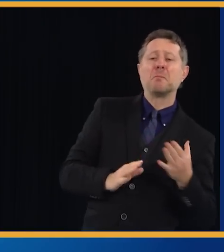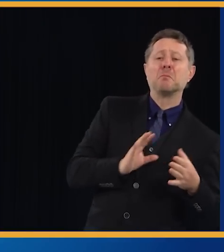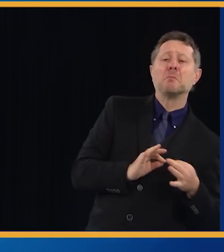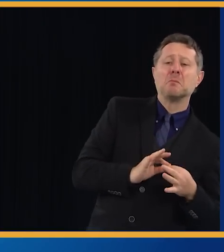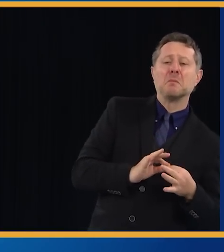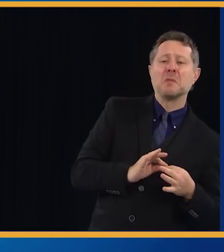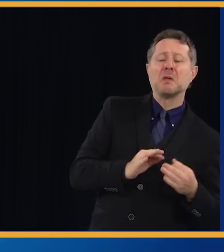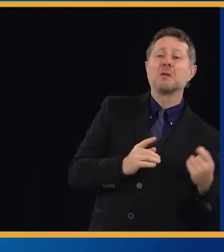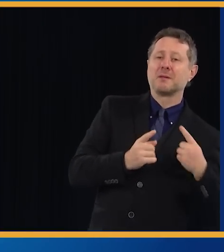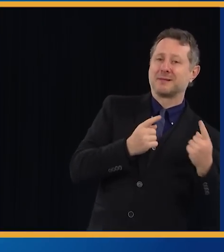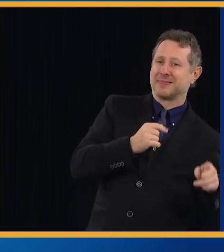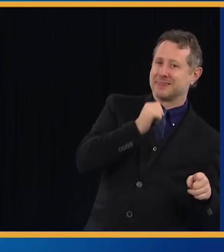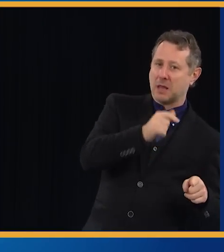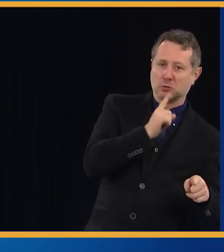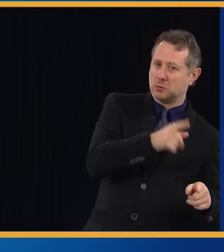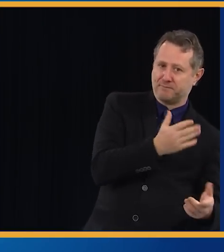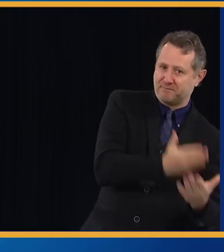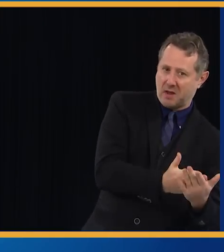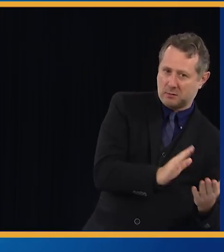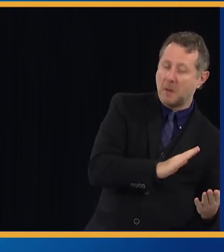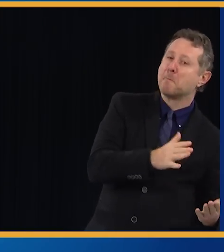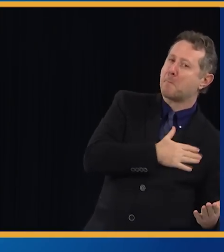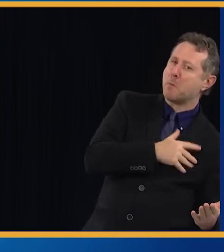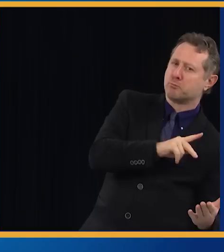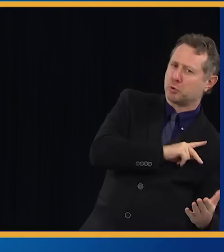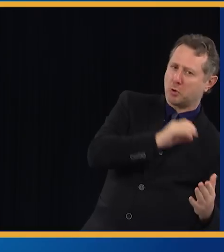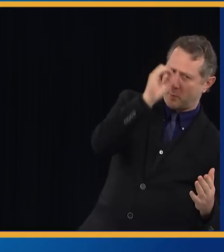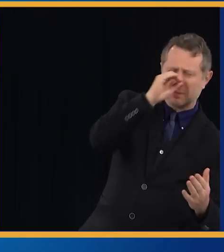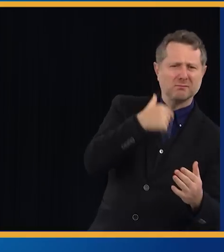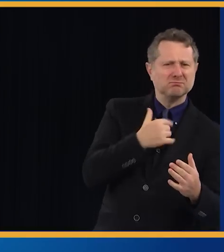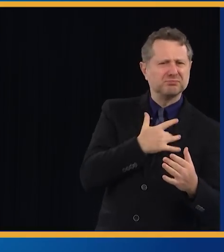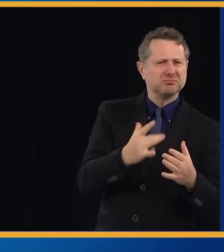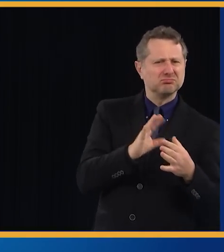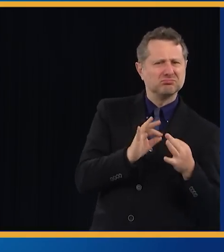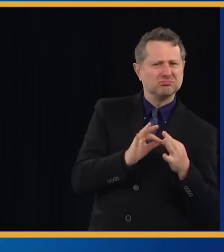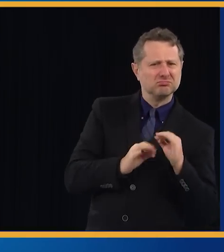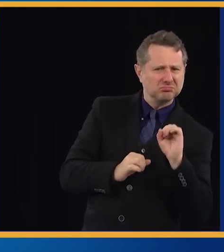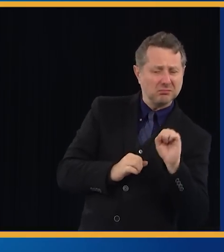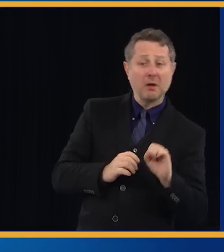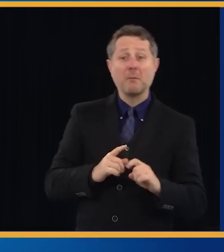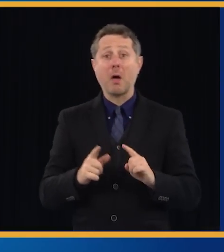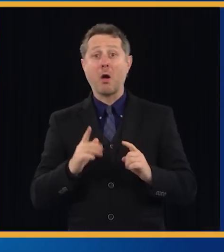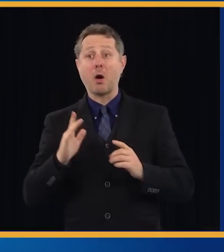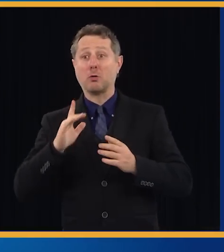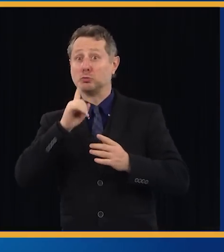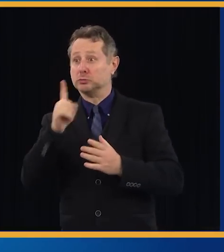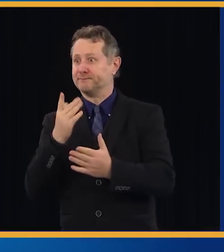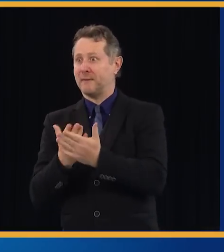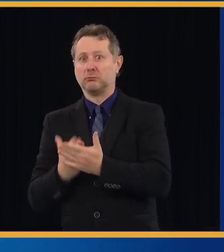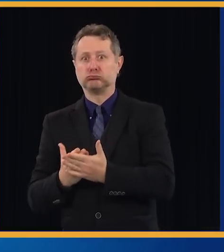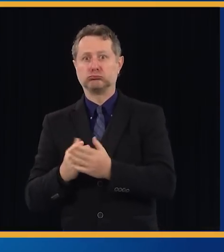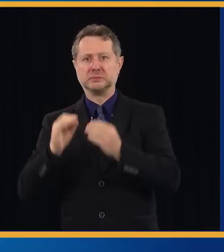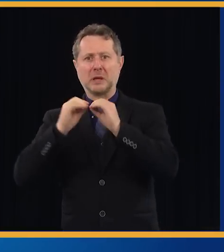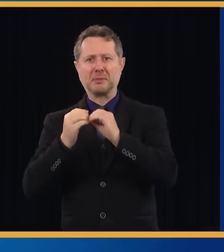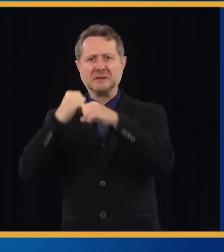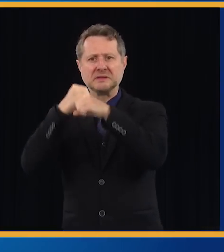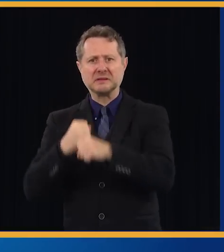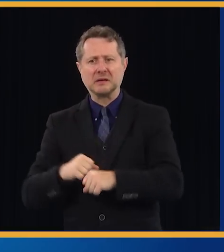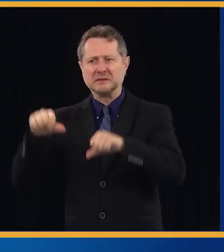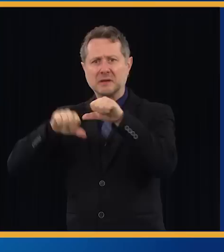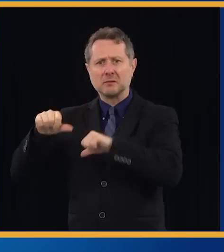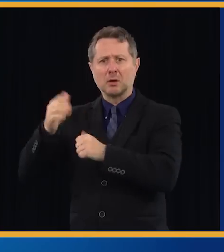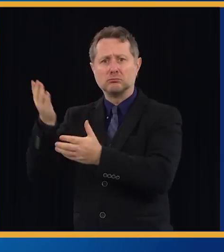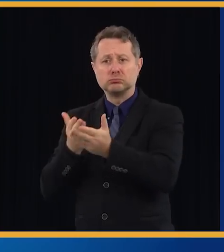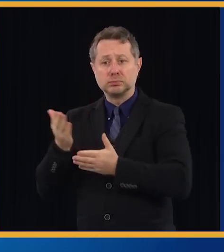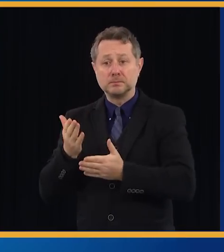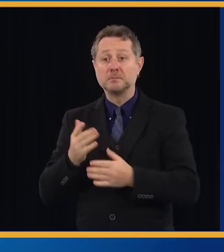comment versus what data or science will say. Also, our Muslim brothers and sisters